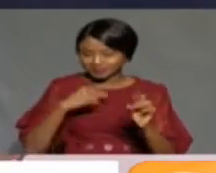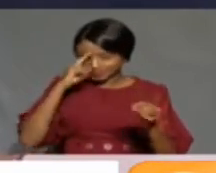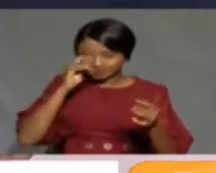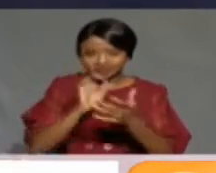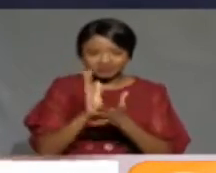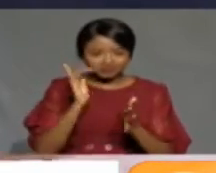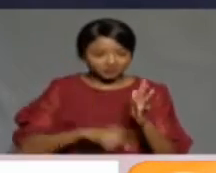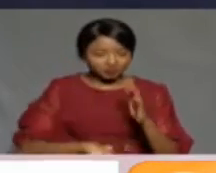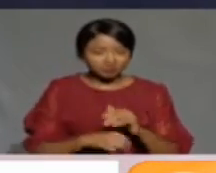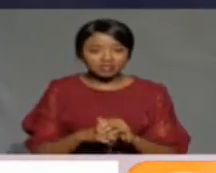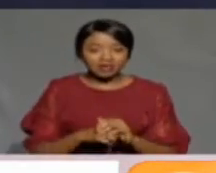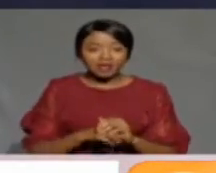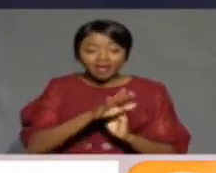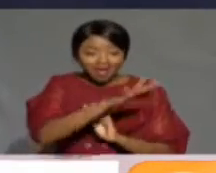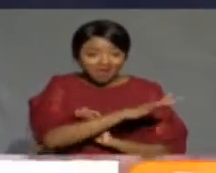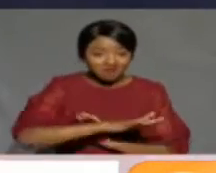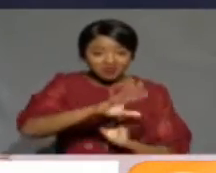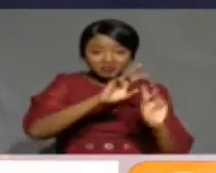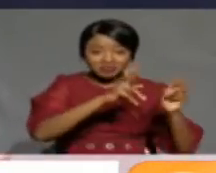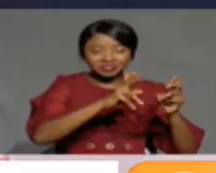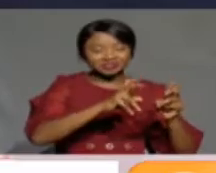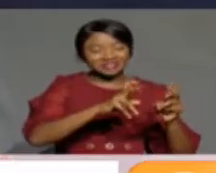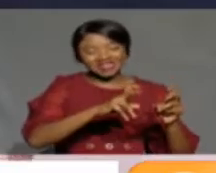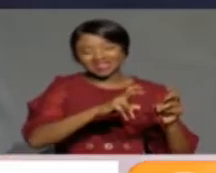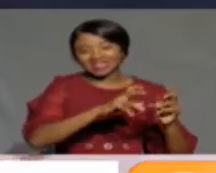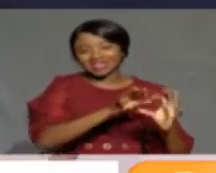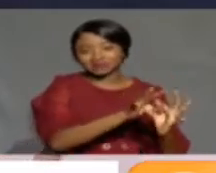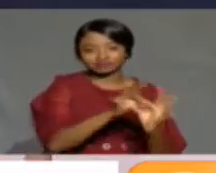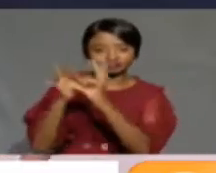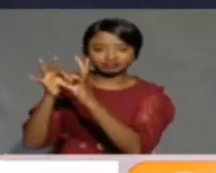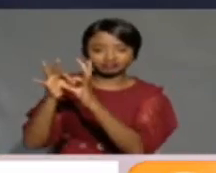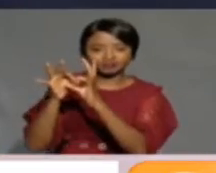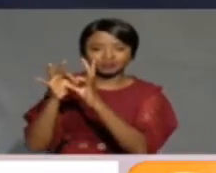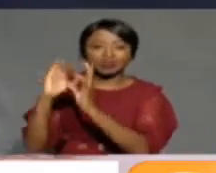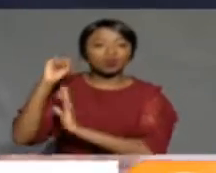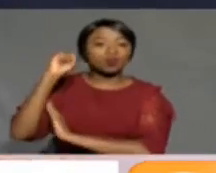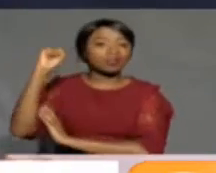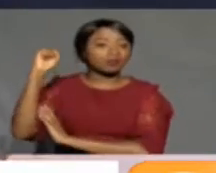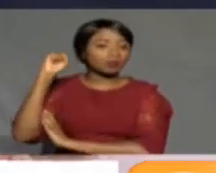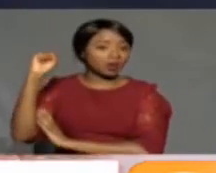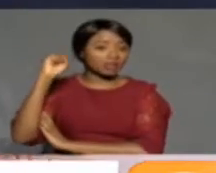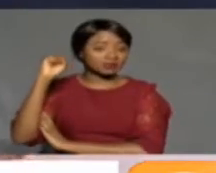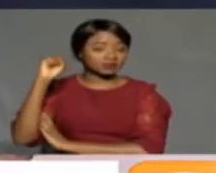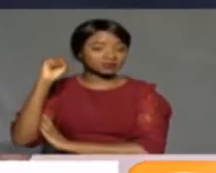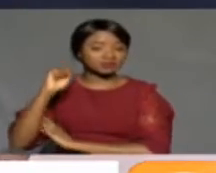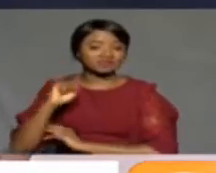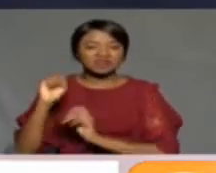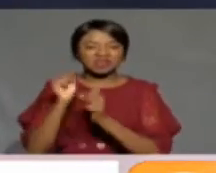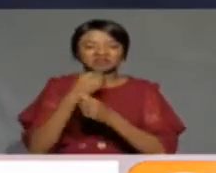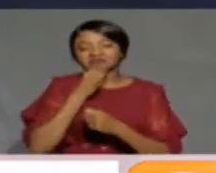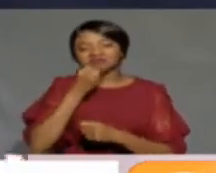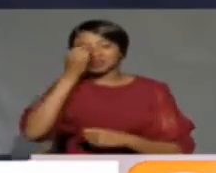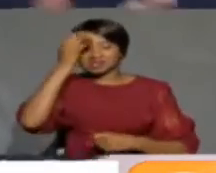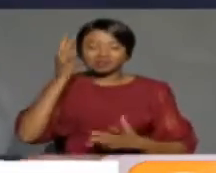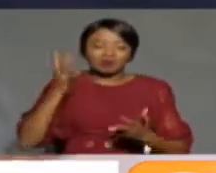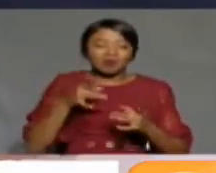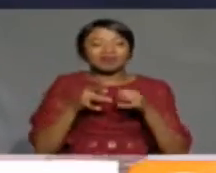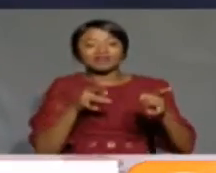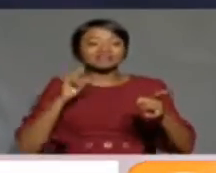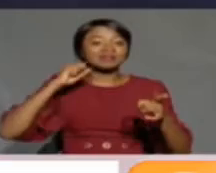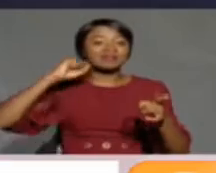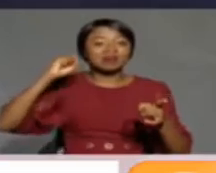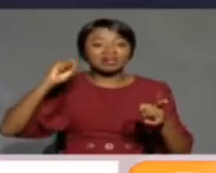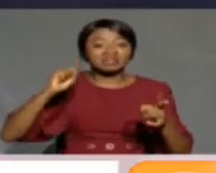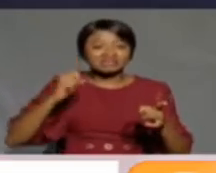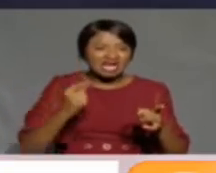believed environmental issues are political Absolutely. Issues, and therefore you can never try, in fact, two. Pretending to say that this is politics and not